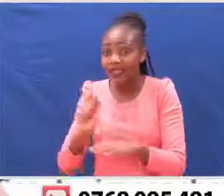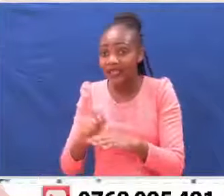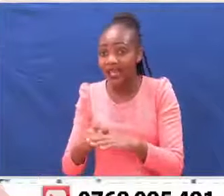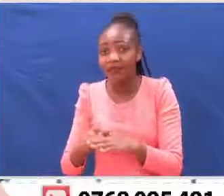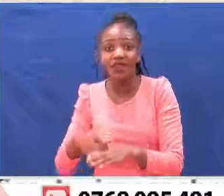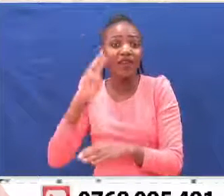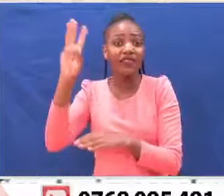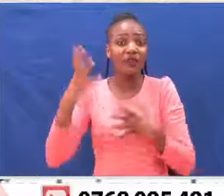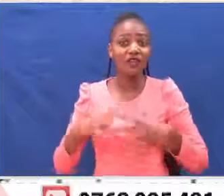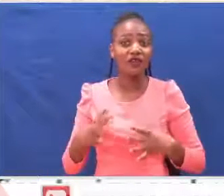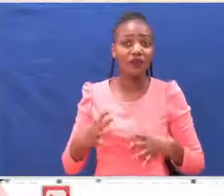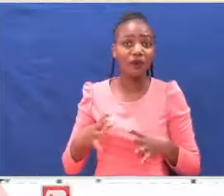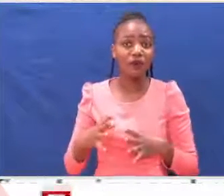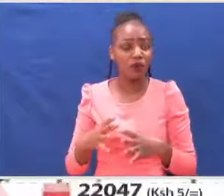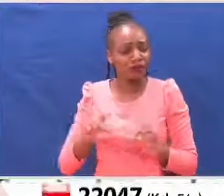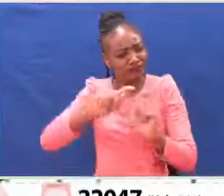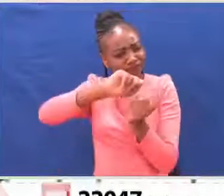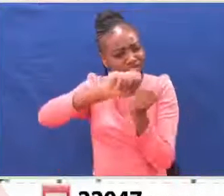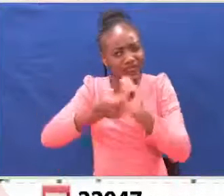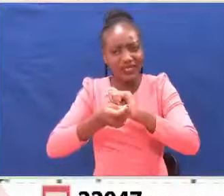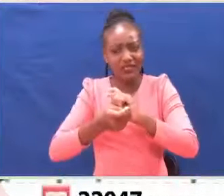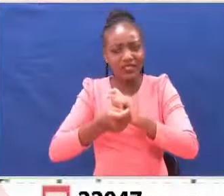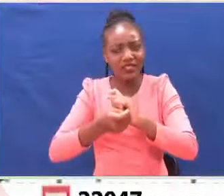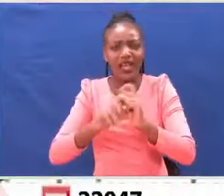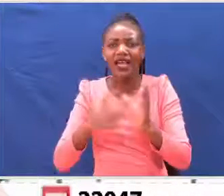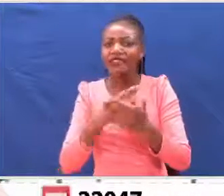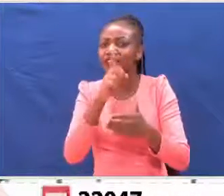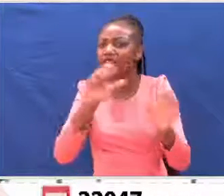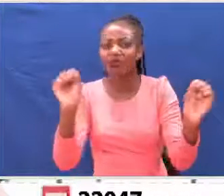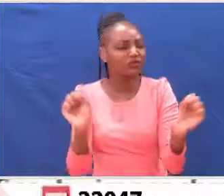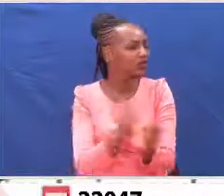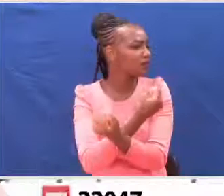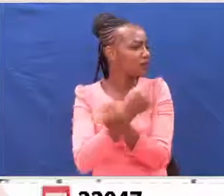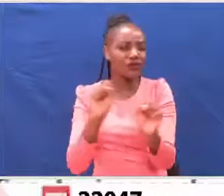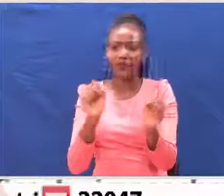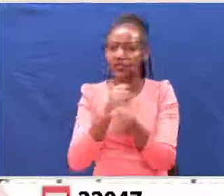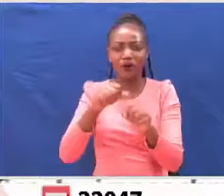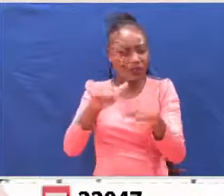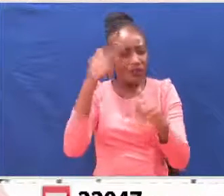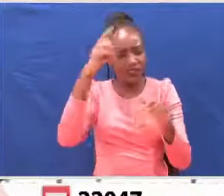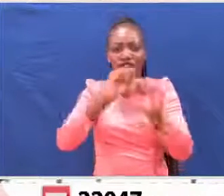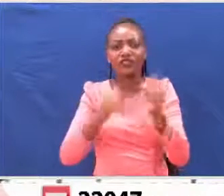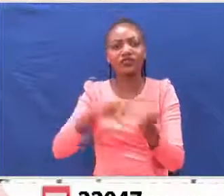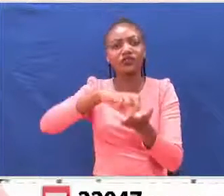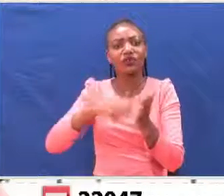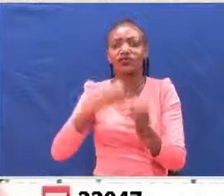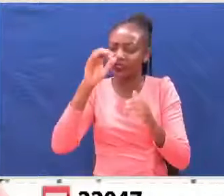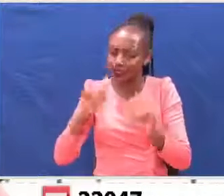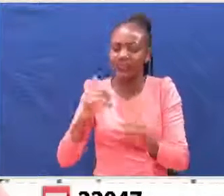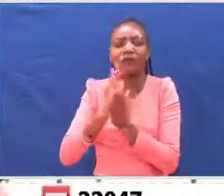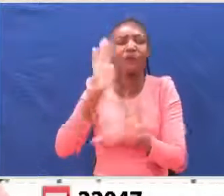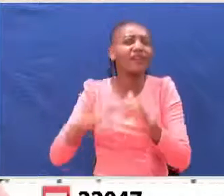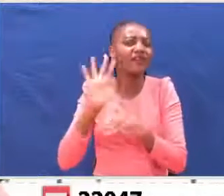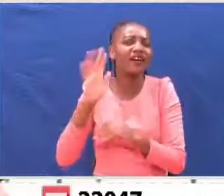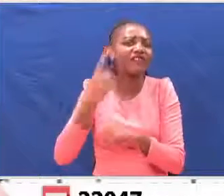of the people is being subverted, you cannot wait for the social contract to last for 5 years. You've